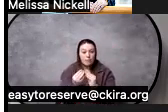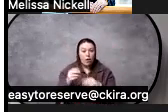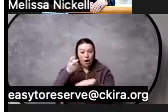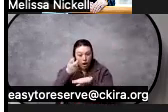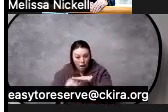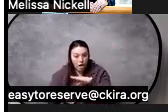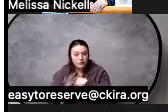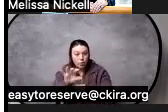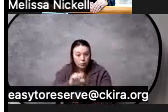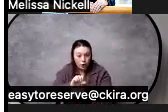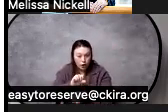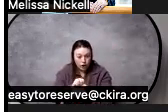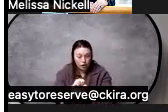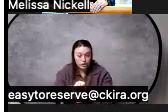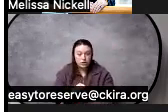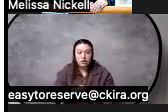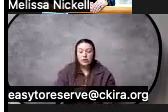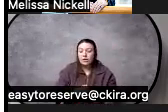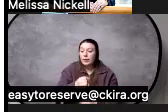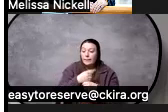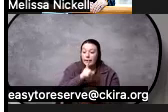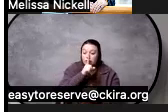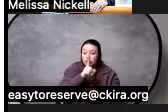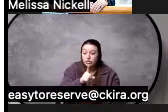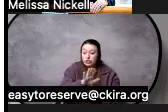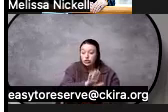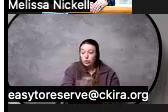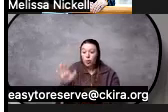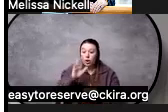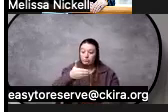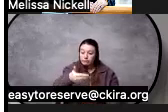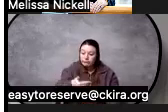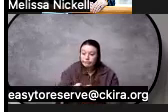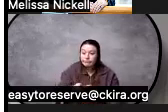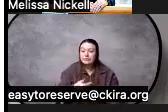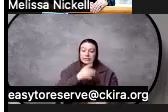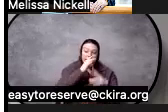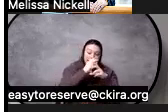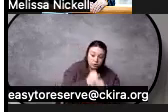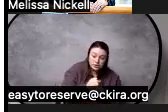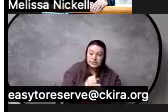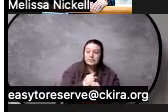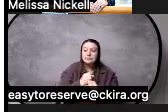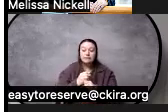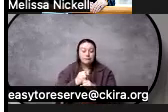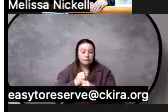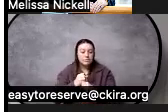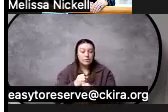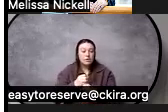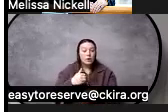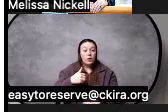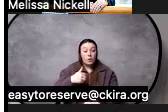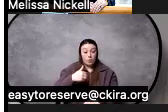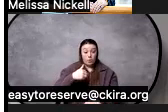your pitch is punchy and intriguing and relevant. So again, remember I did my research on environmental exposures